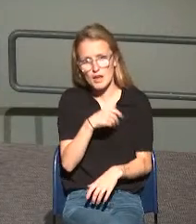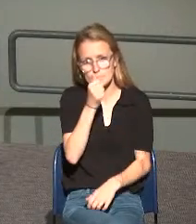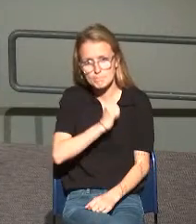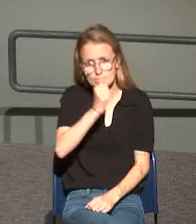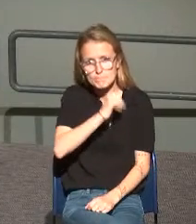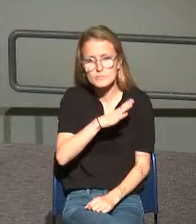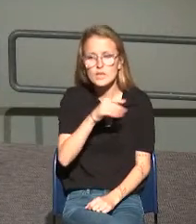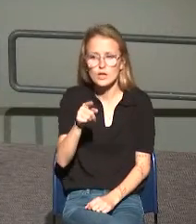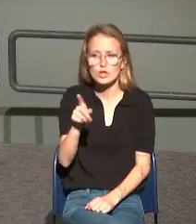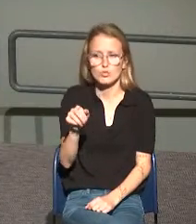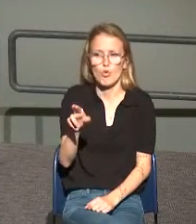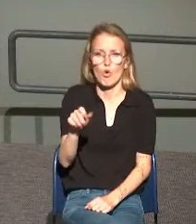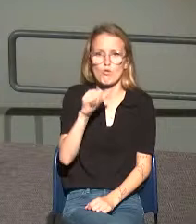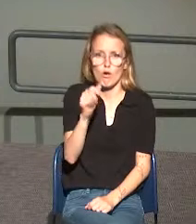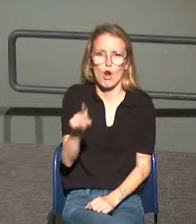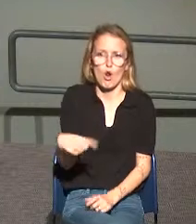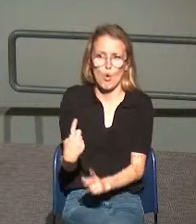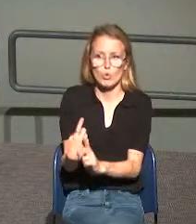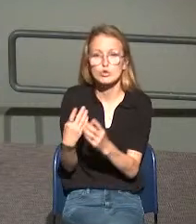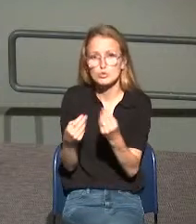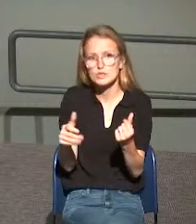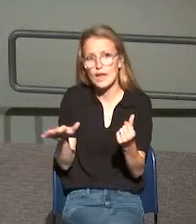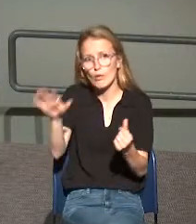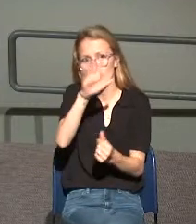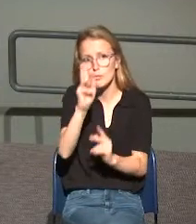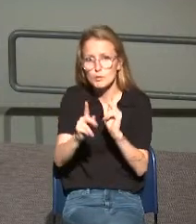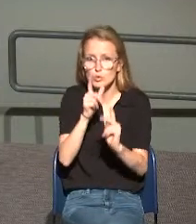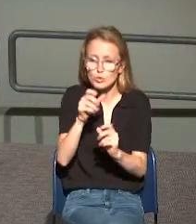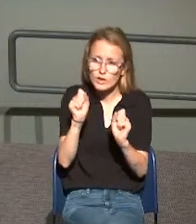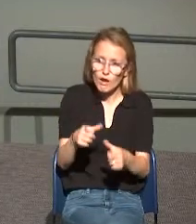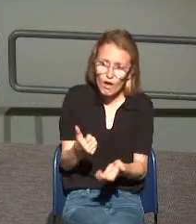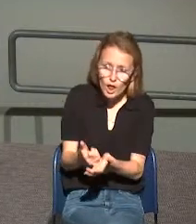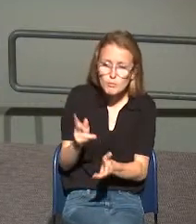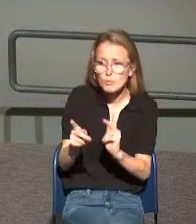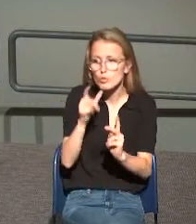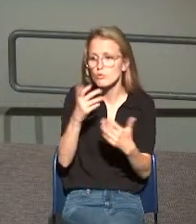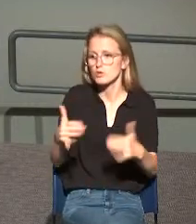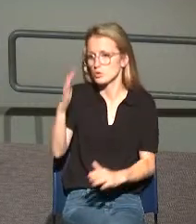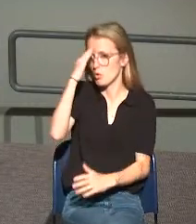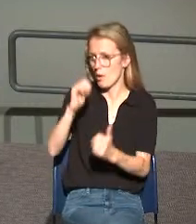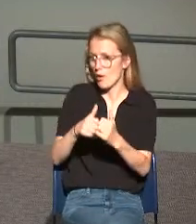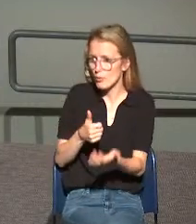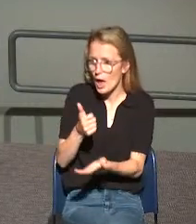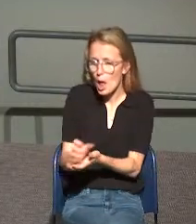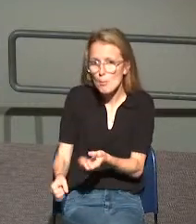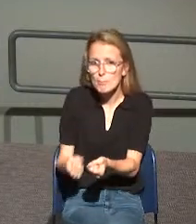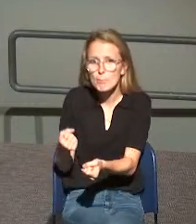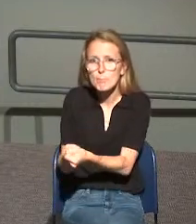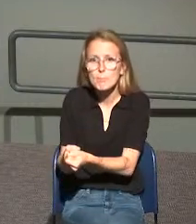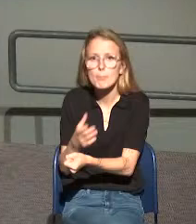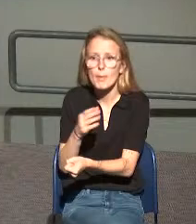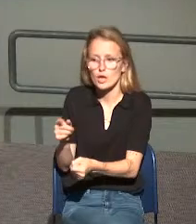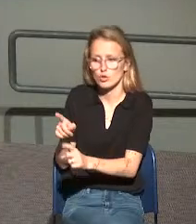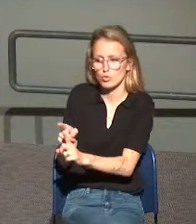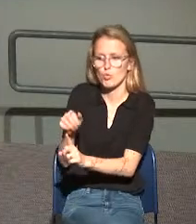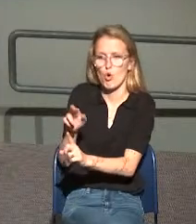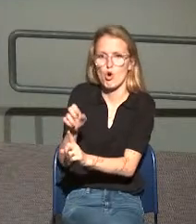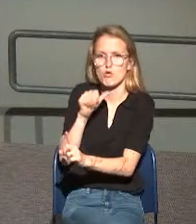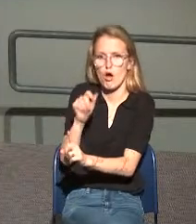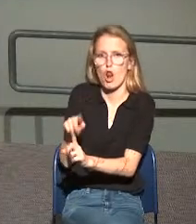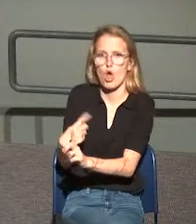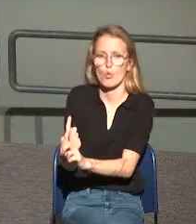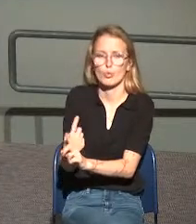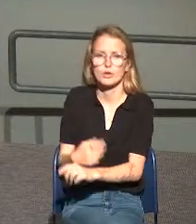and there are solutions out there. There are people who can help, people who know how to help, and it's just that they're not alone.